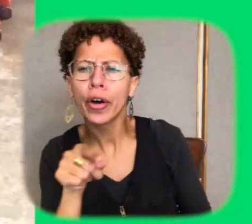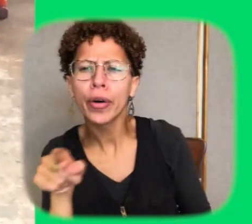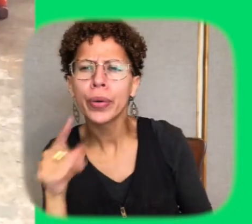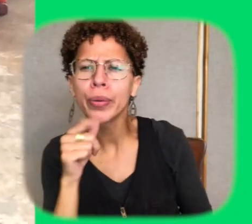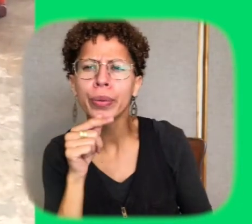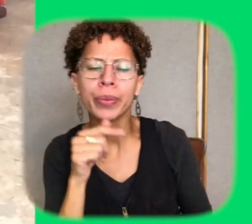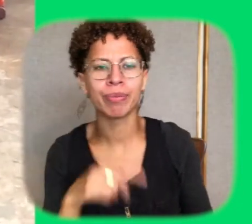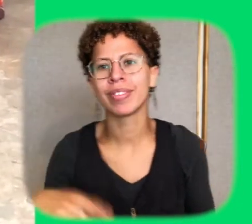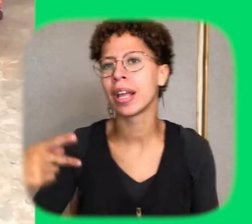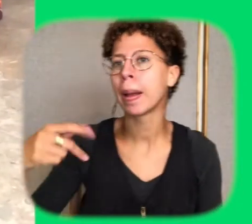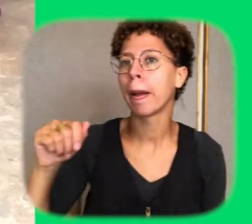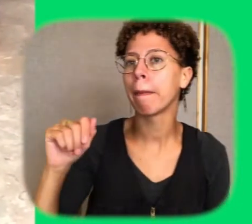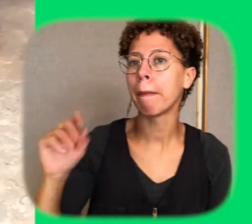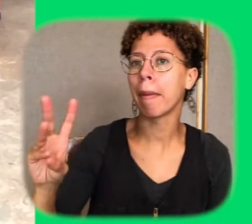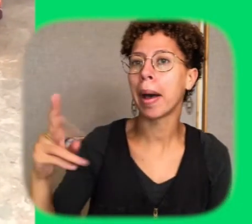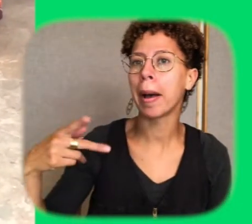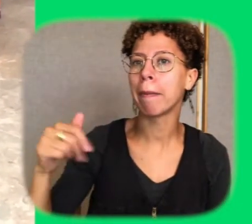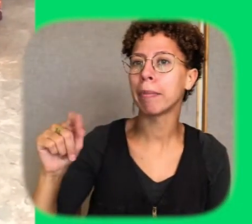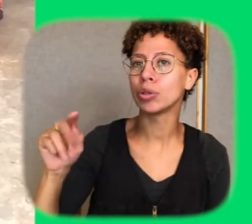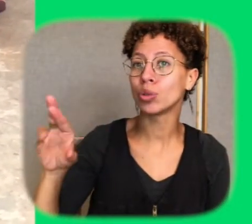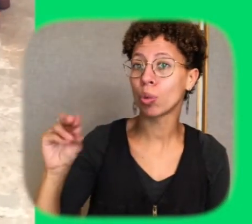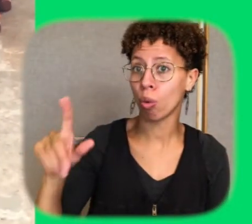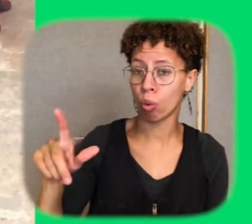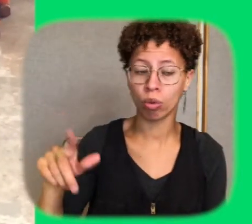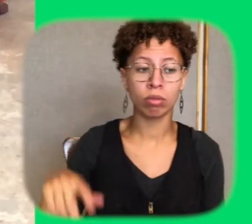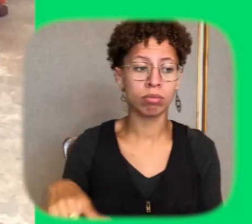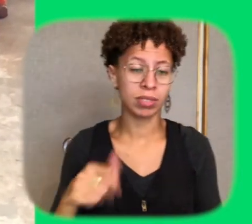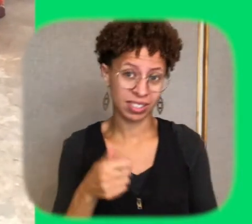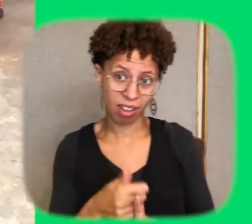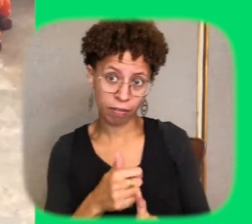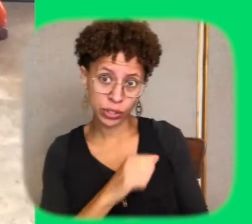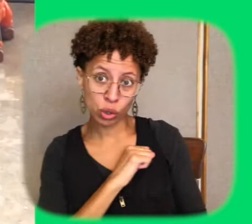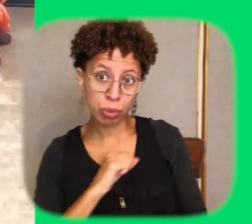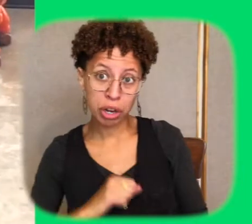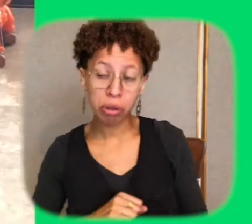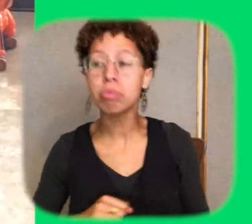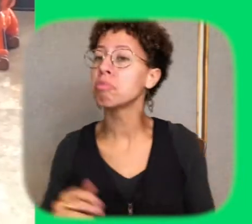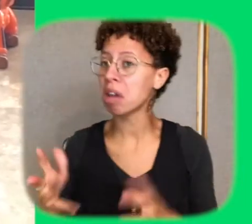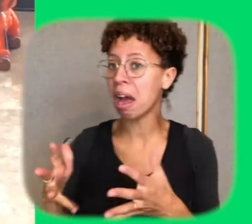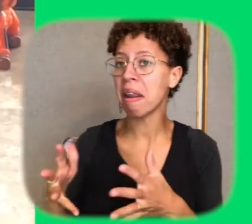Paw Patrol superheroes? Kind of, yeah. Yeah. You know who likes Paw Patrol?